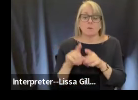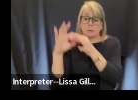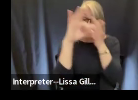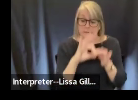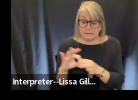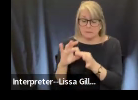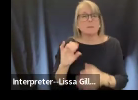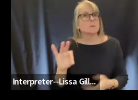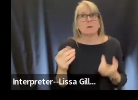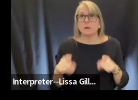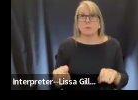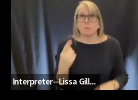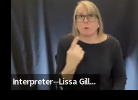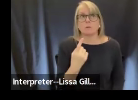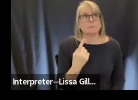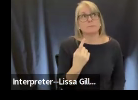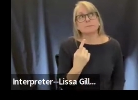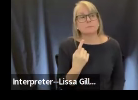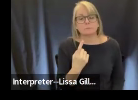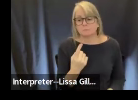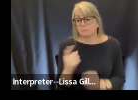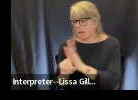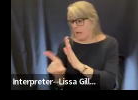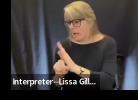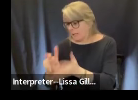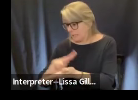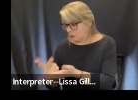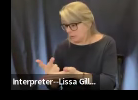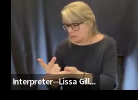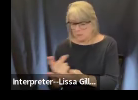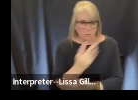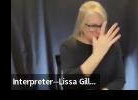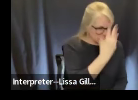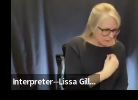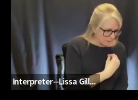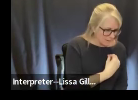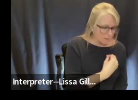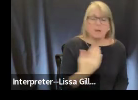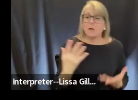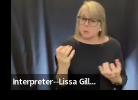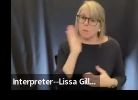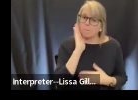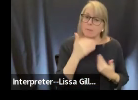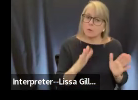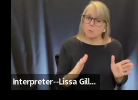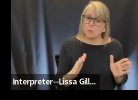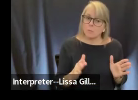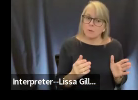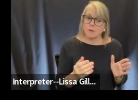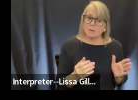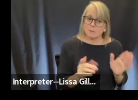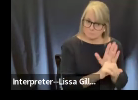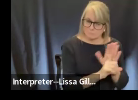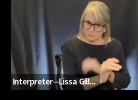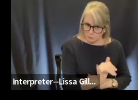for instance, one is going off in the kitchen, but you're sleeping, you want the one in the bedroom to let you know too.